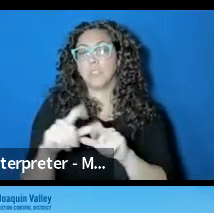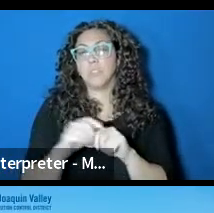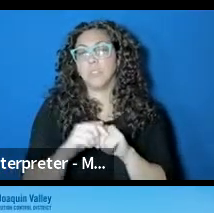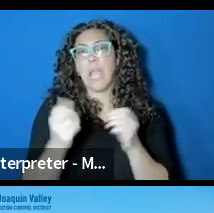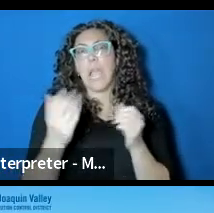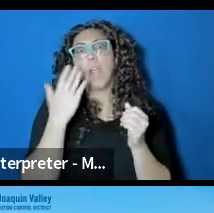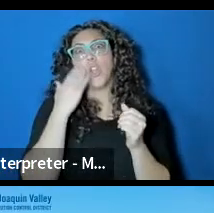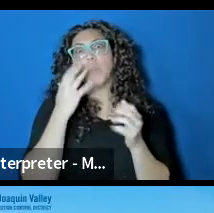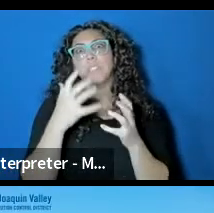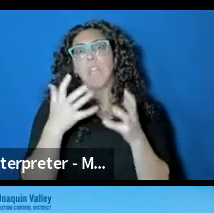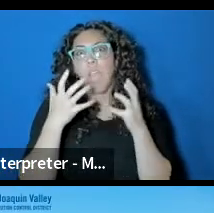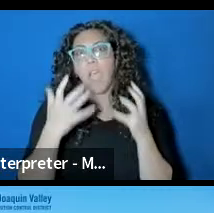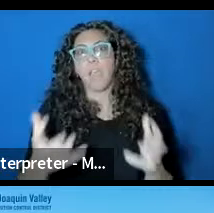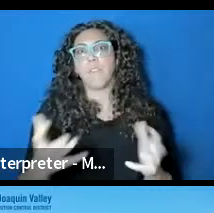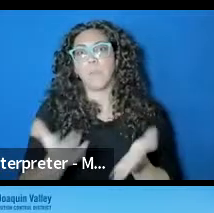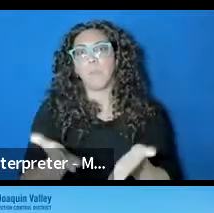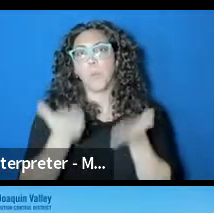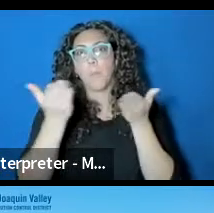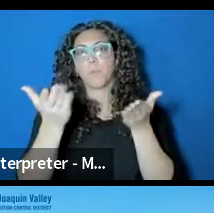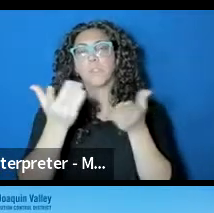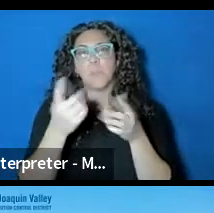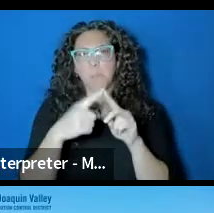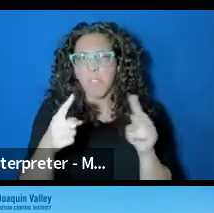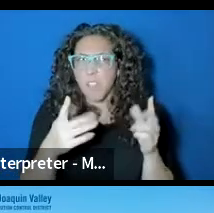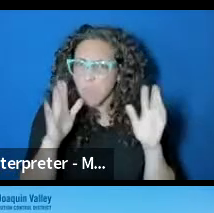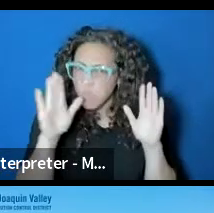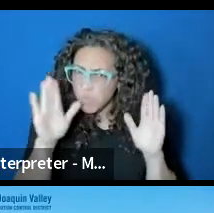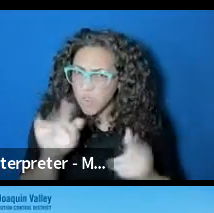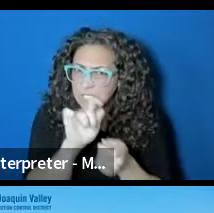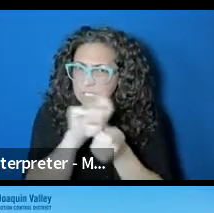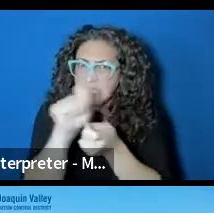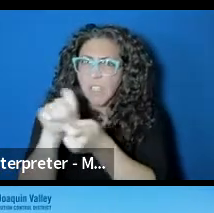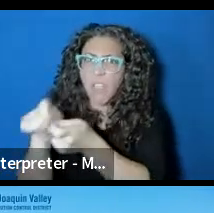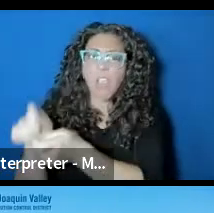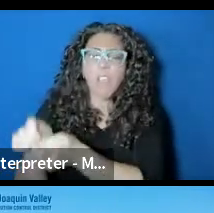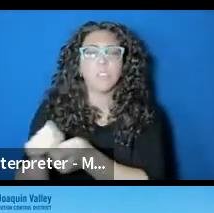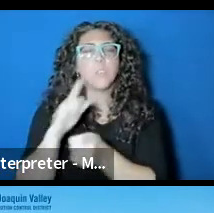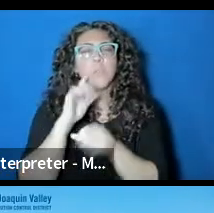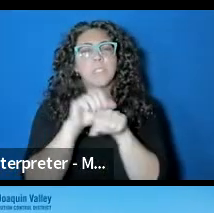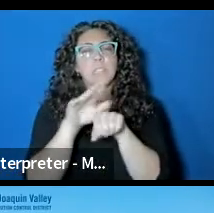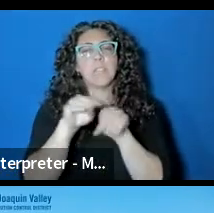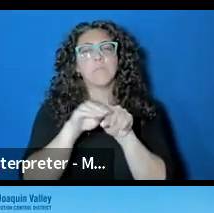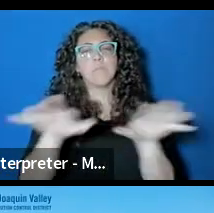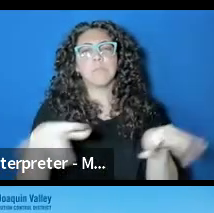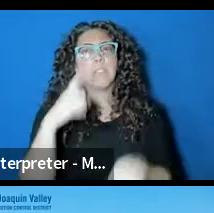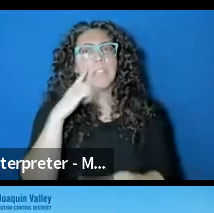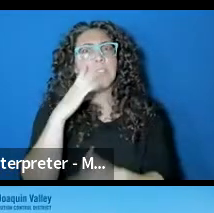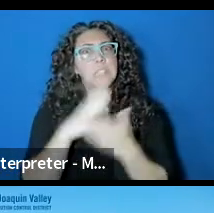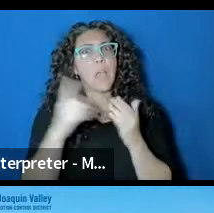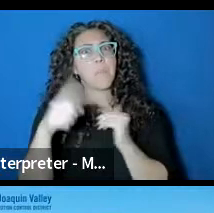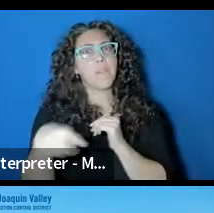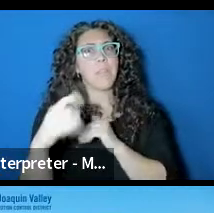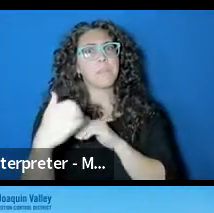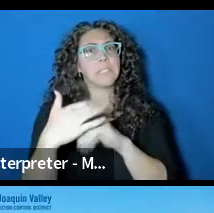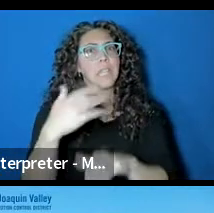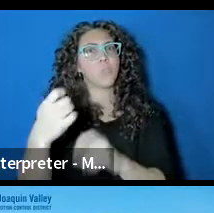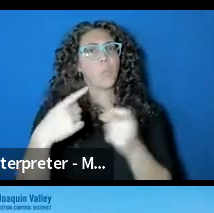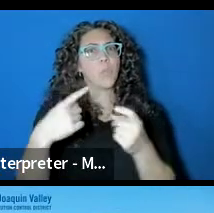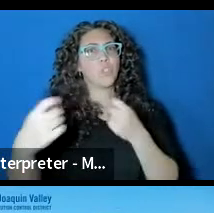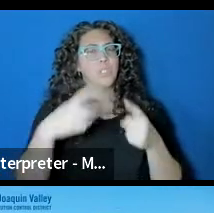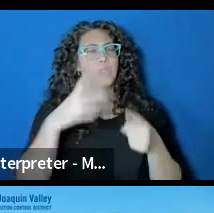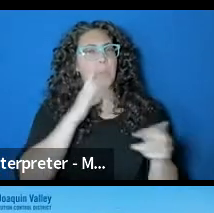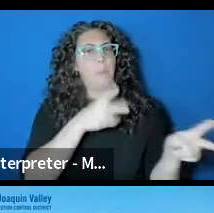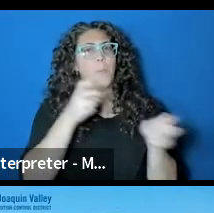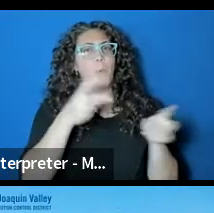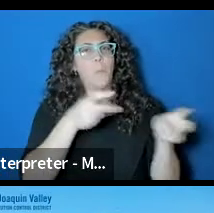hefty proposals, but there's a lot of really great details in there. And I think a few folks were able to send back some questions. So I actually did want to pull a couple, especially